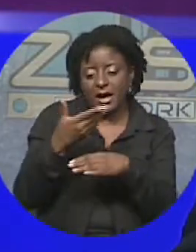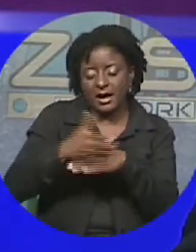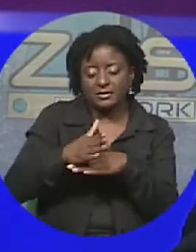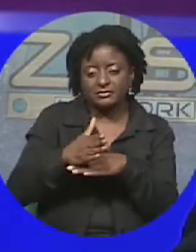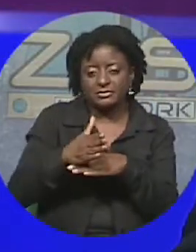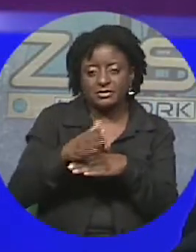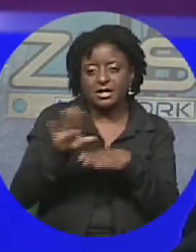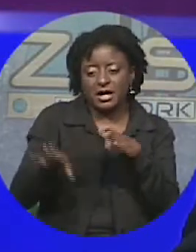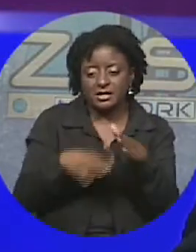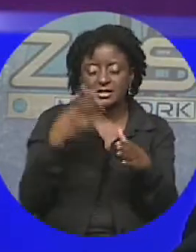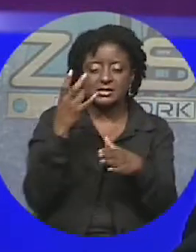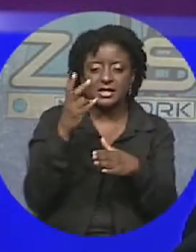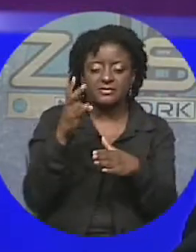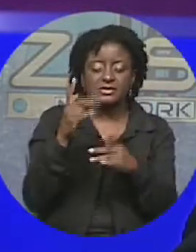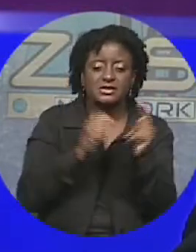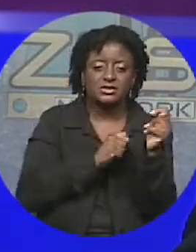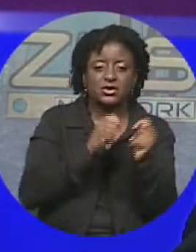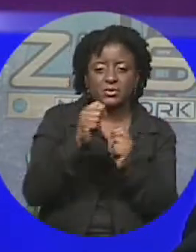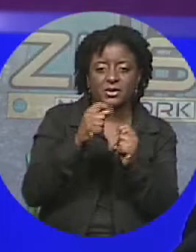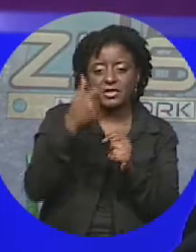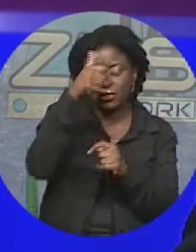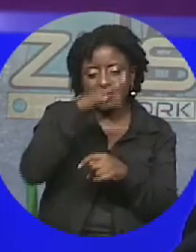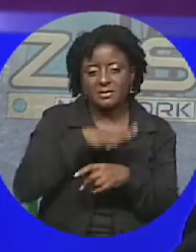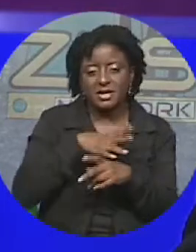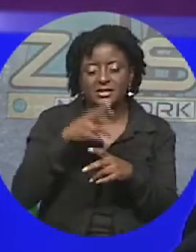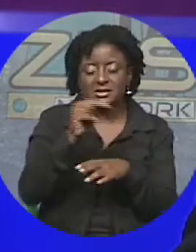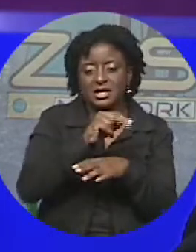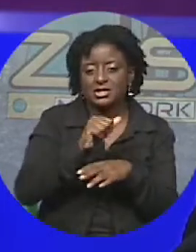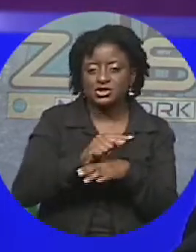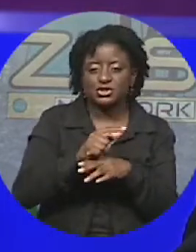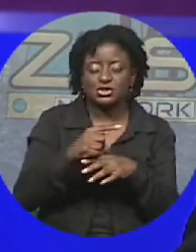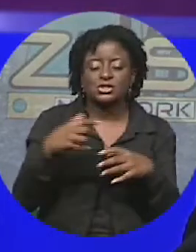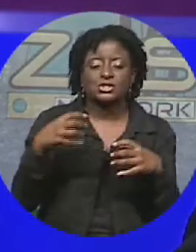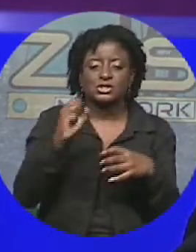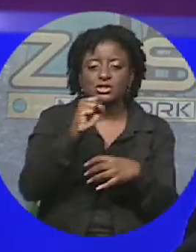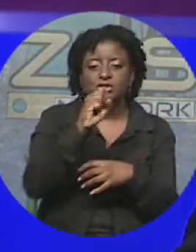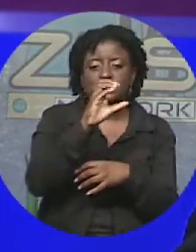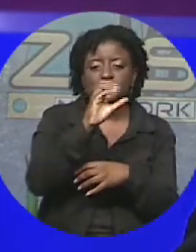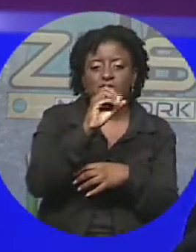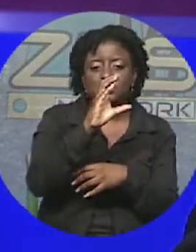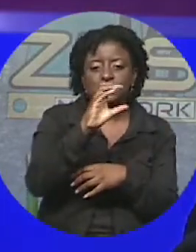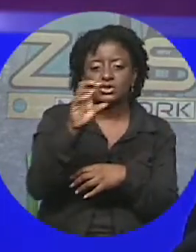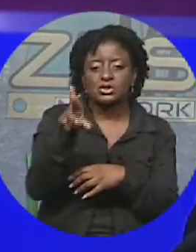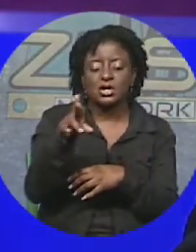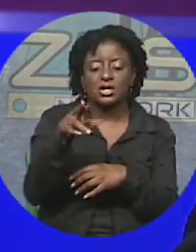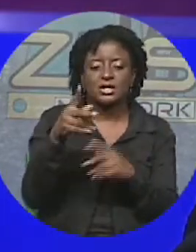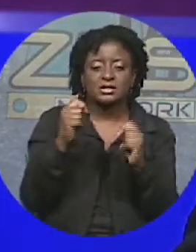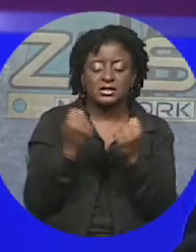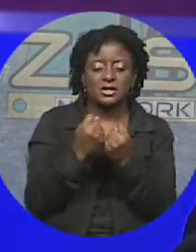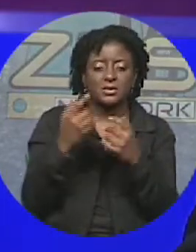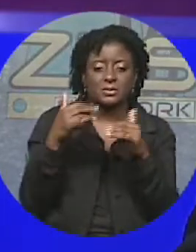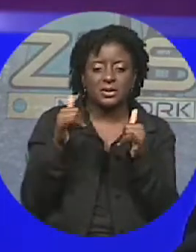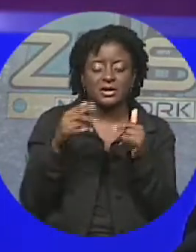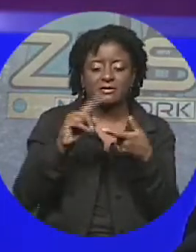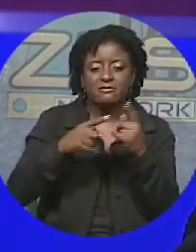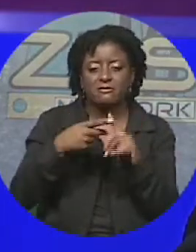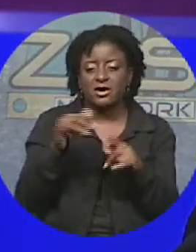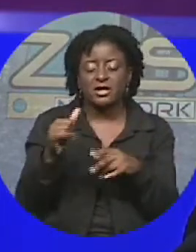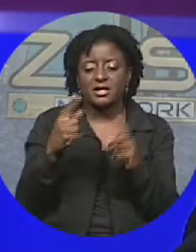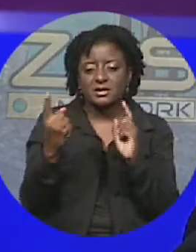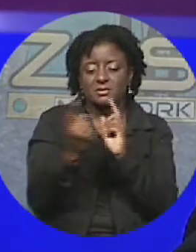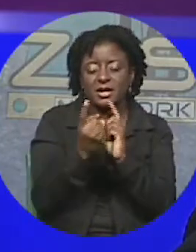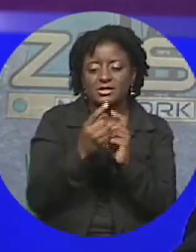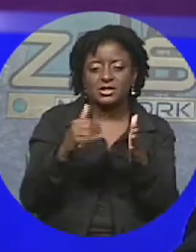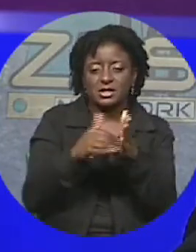Under-17 tournament, our men's national soccer team will play a friendly match against the USA's Olympic team, and that is all set for Wednesday,